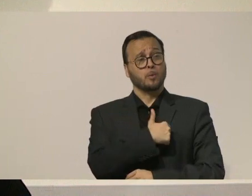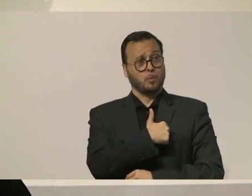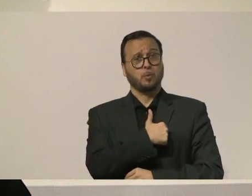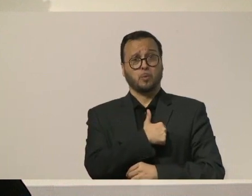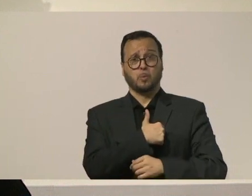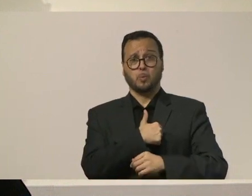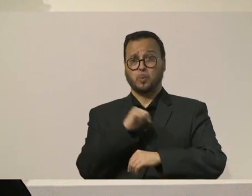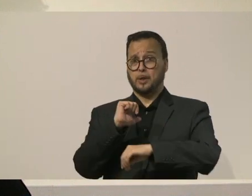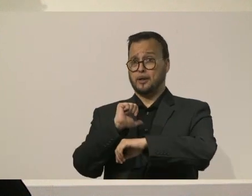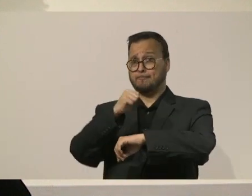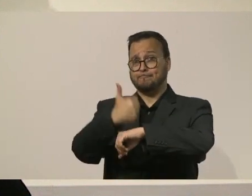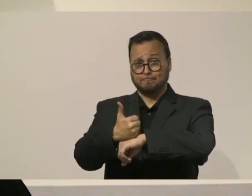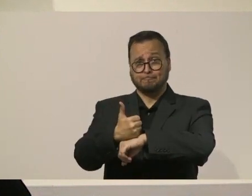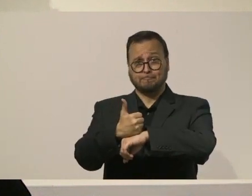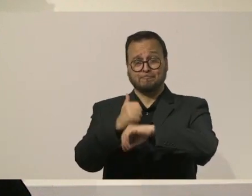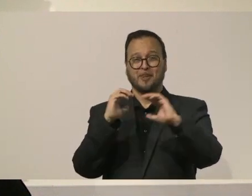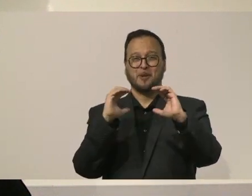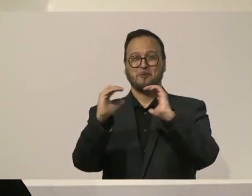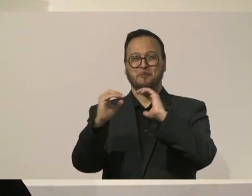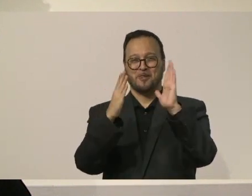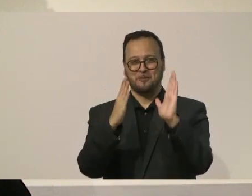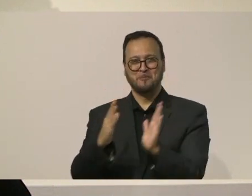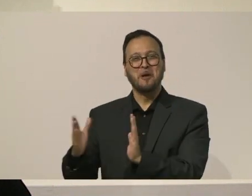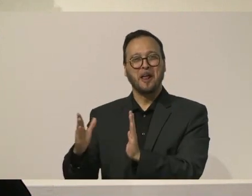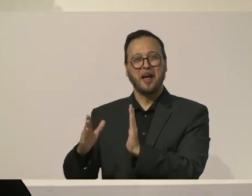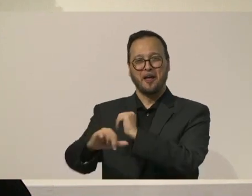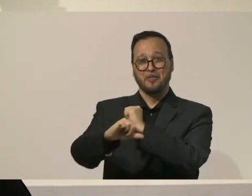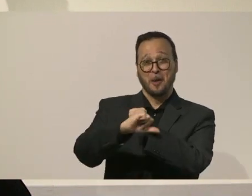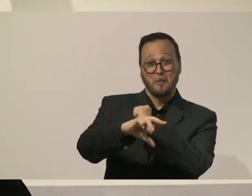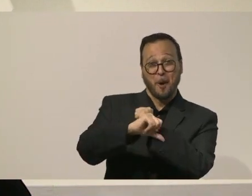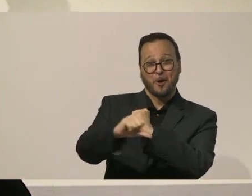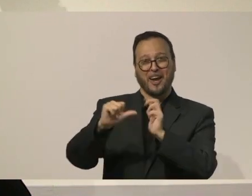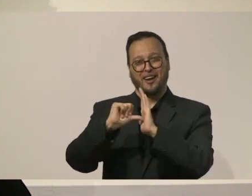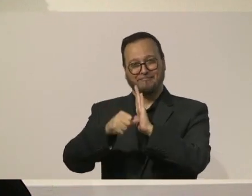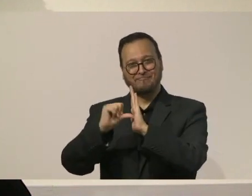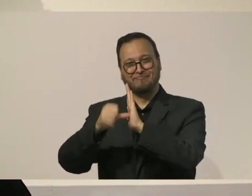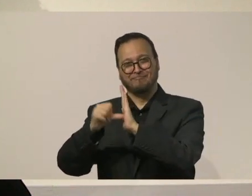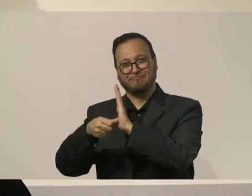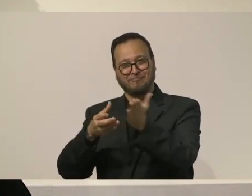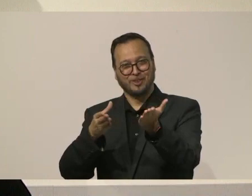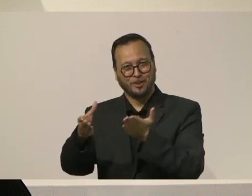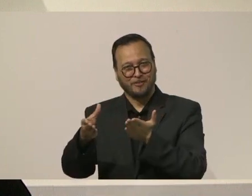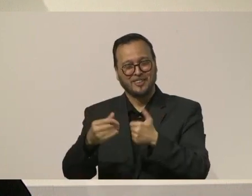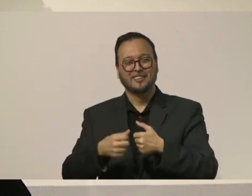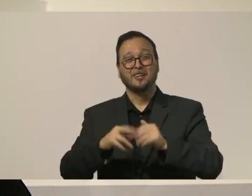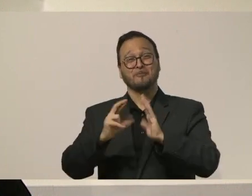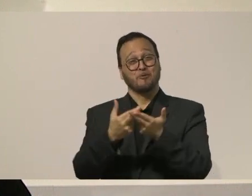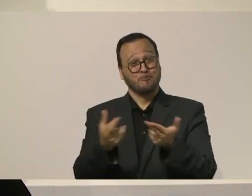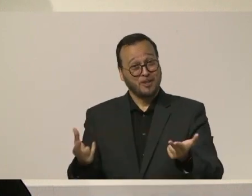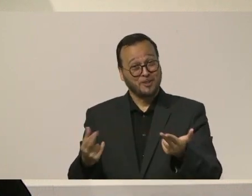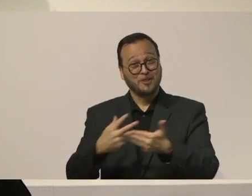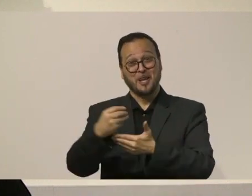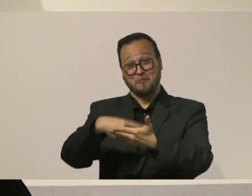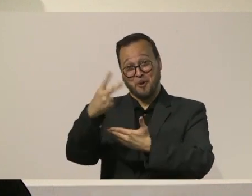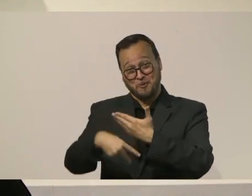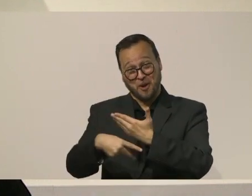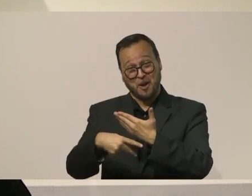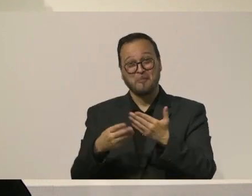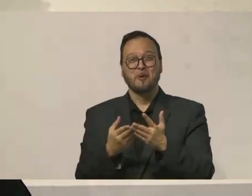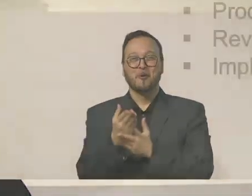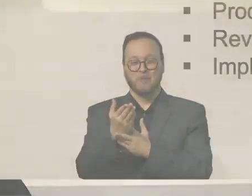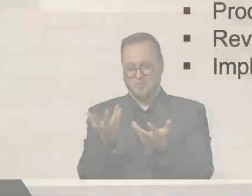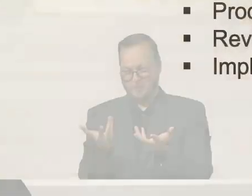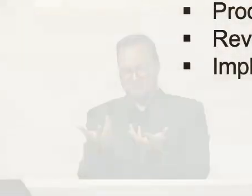We have instituted a communications plan that markets and highlights services, resources, and programming via the alignment